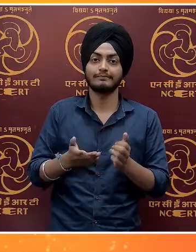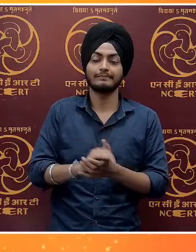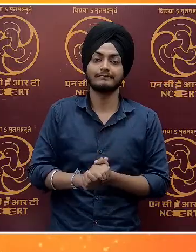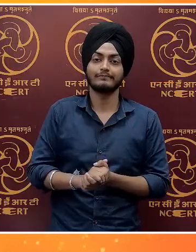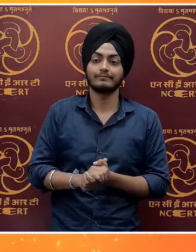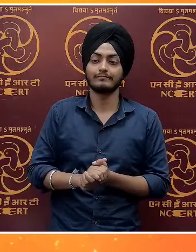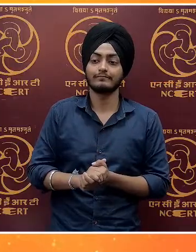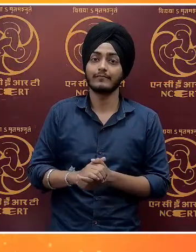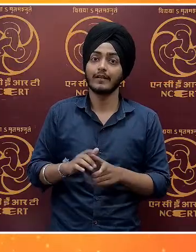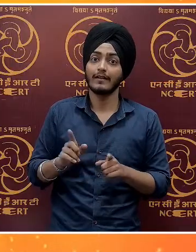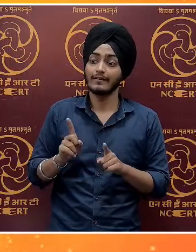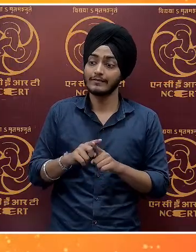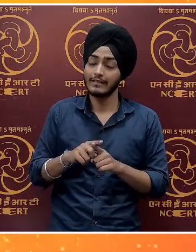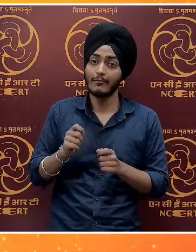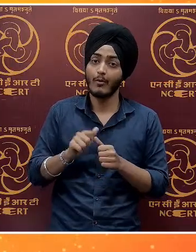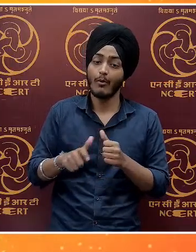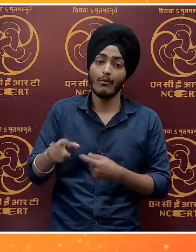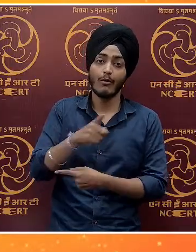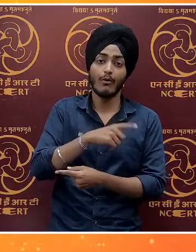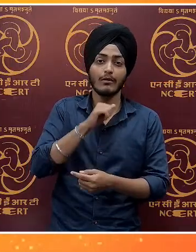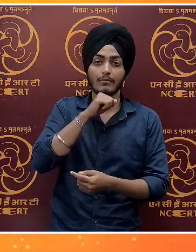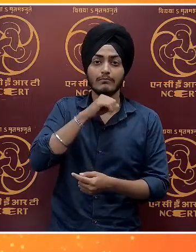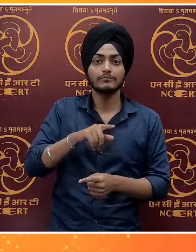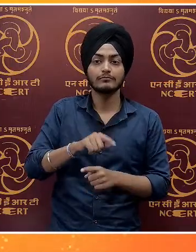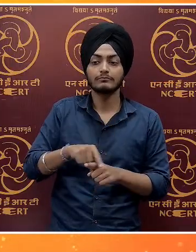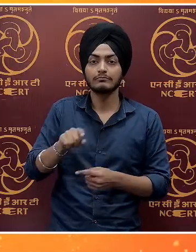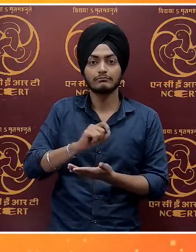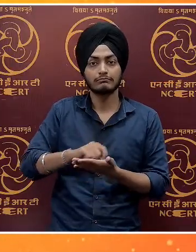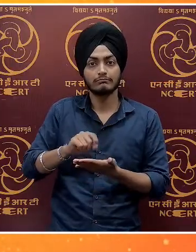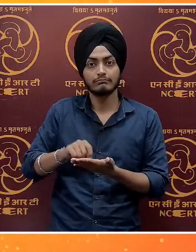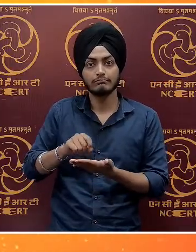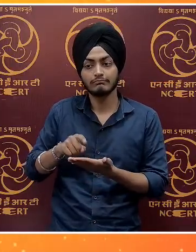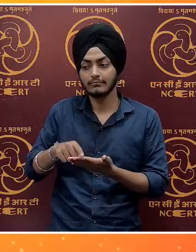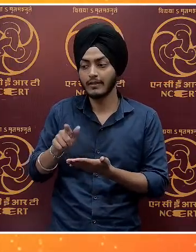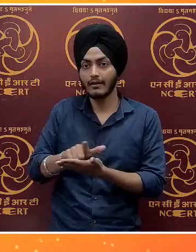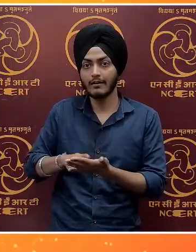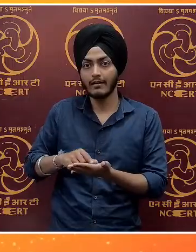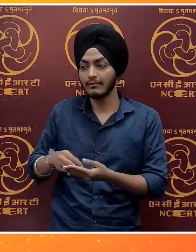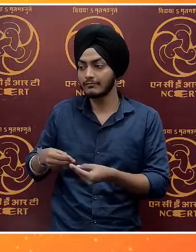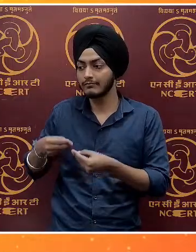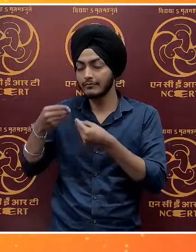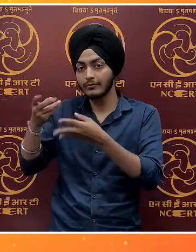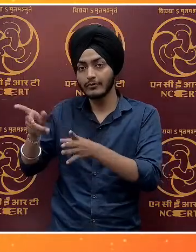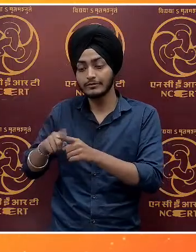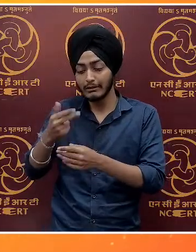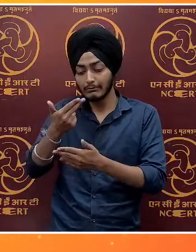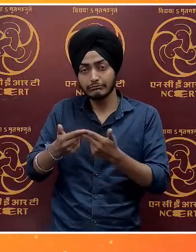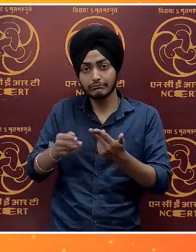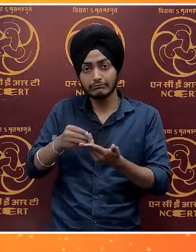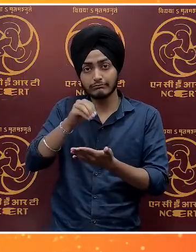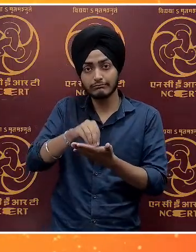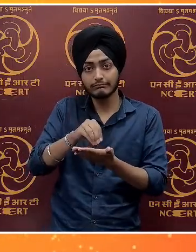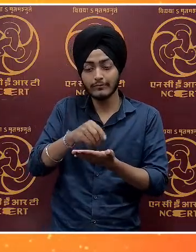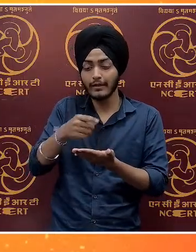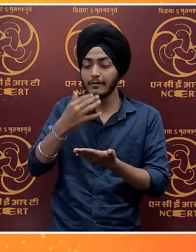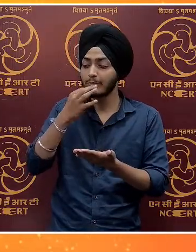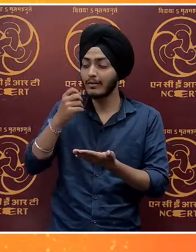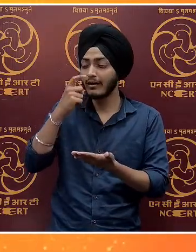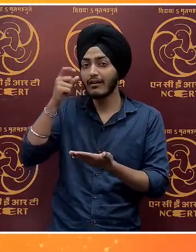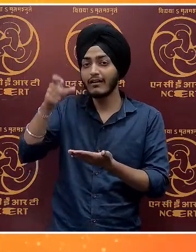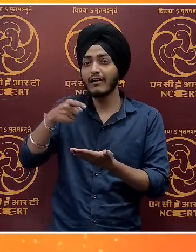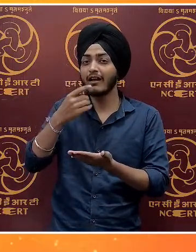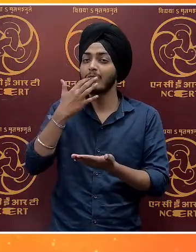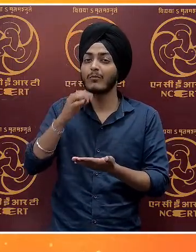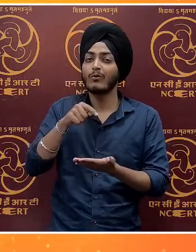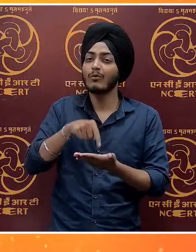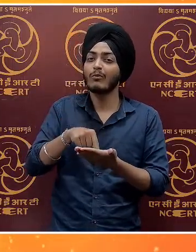friends and write a note to your friend today that he or she is very, very important in your life. You can also send us the name of